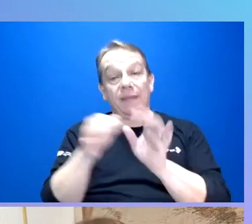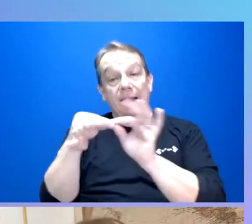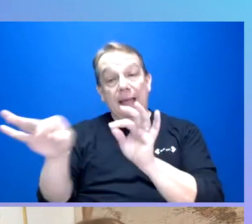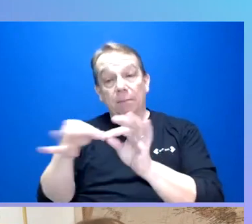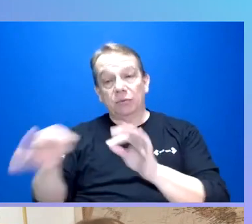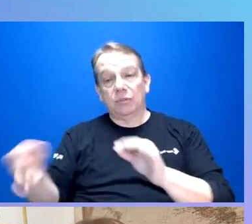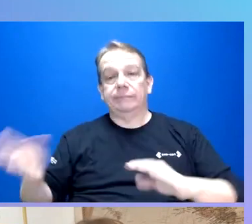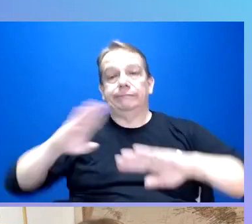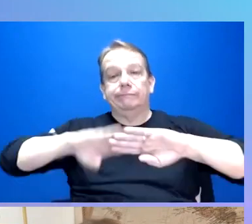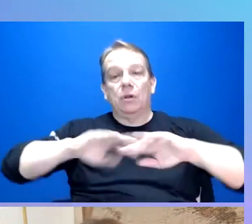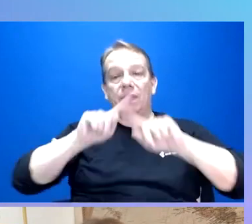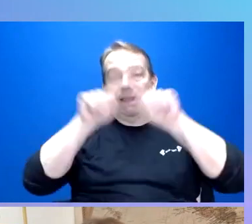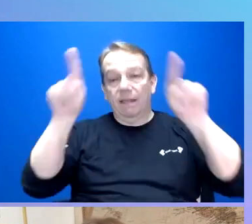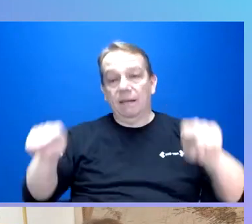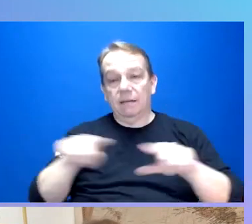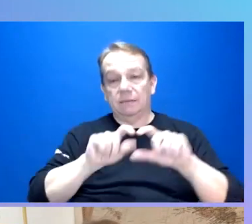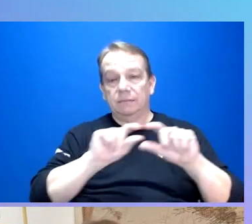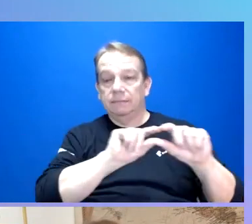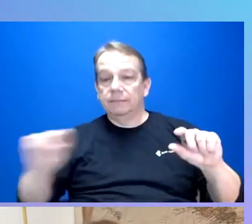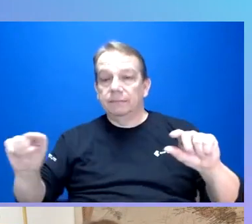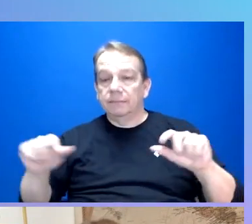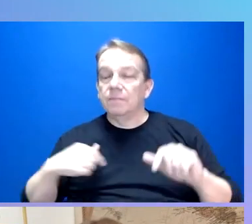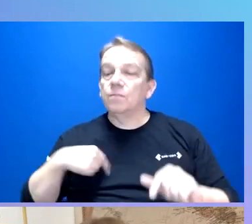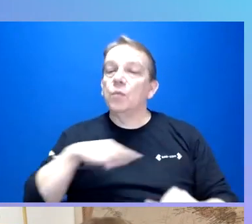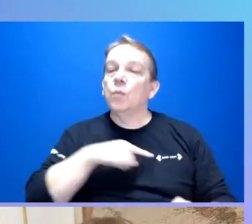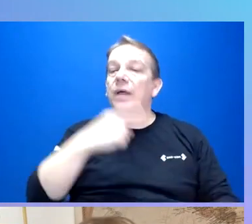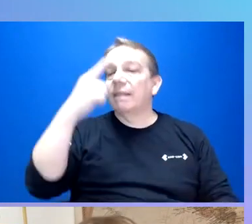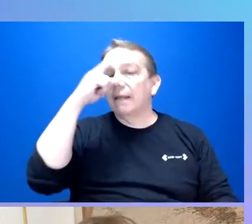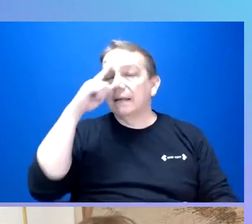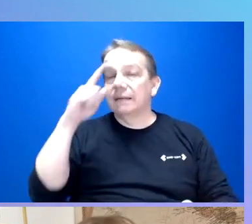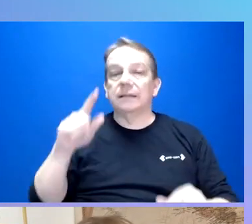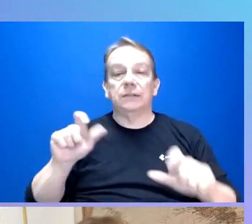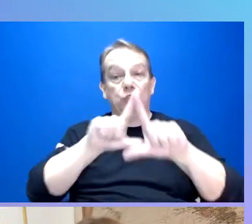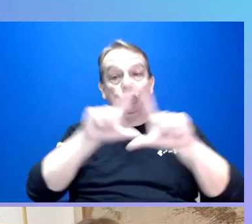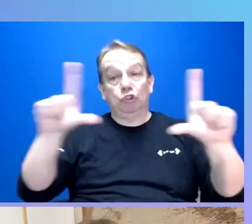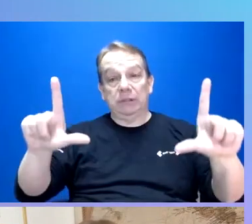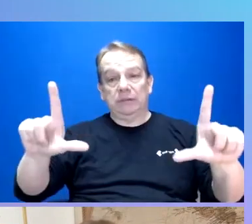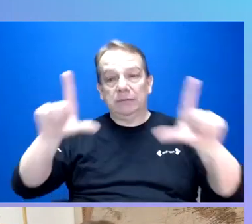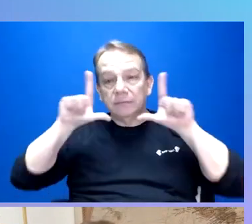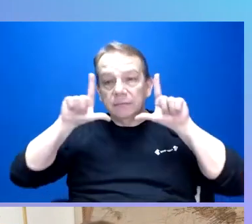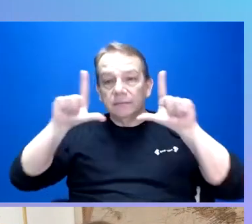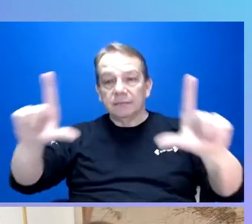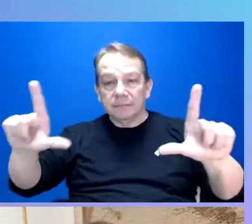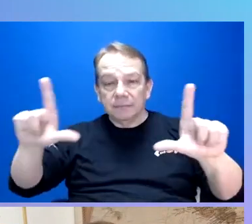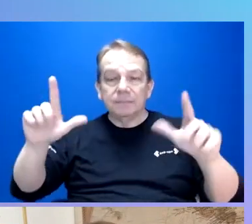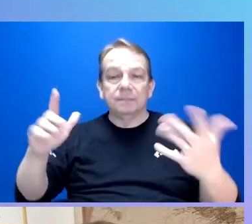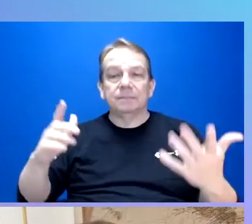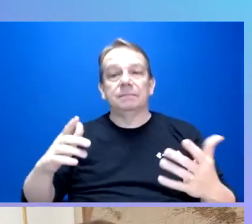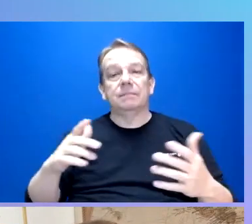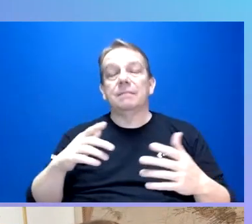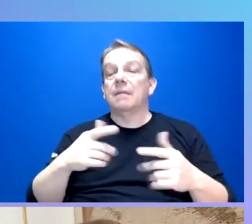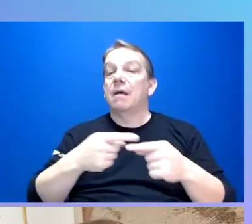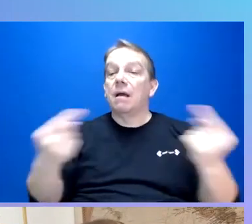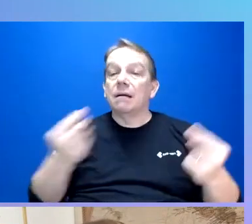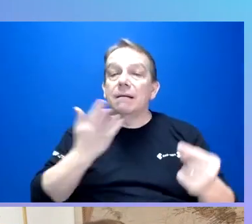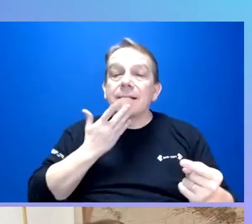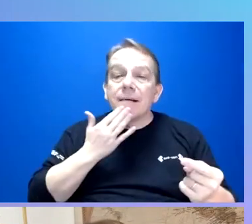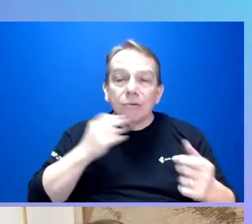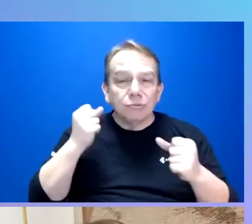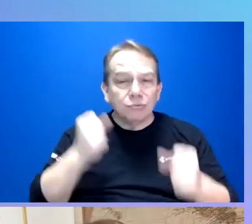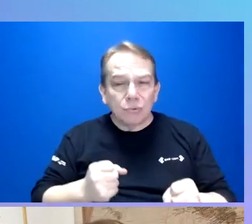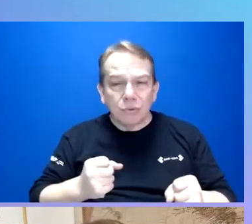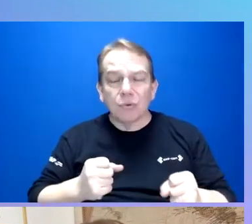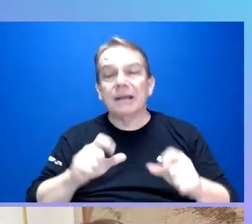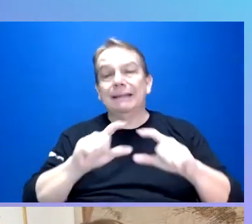overlaid on their video. We think of screen magnification. We think of high contrast components and